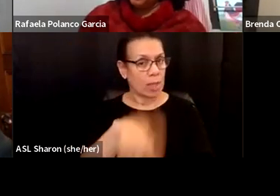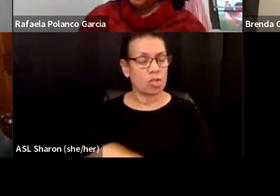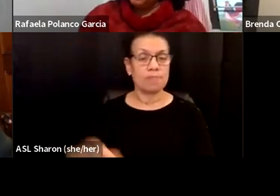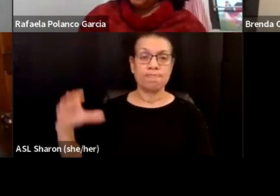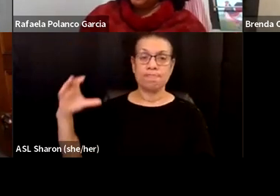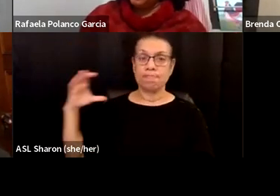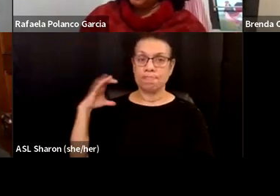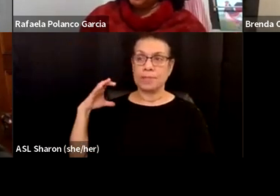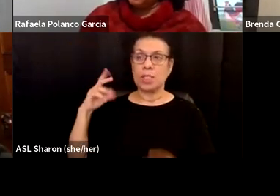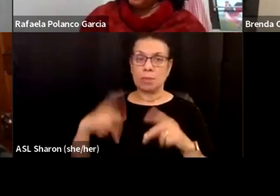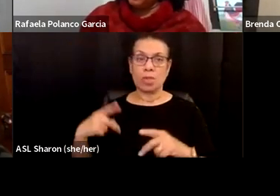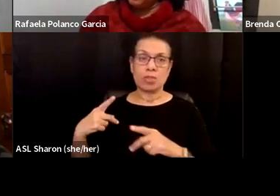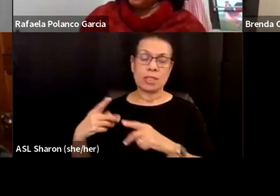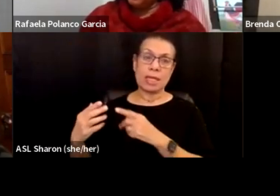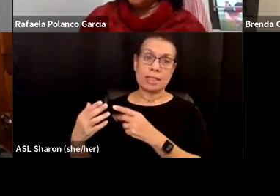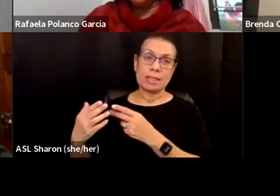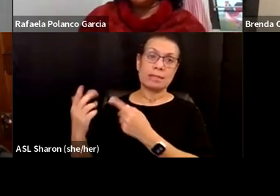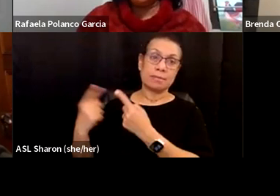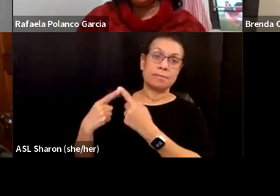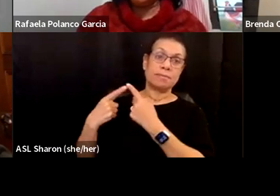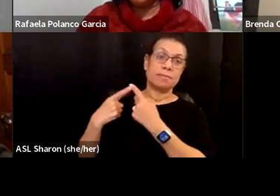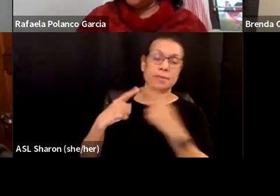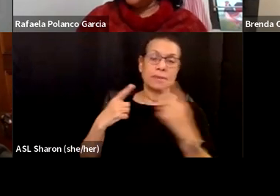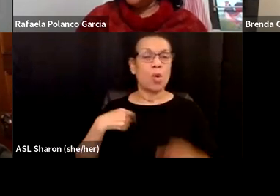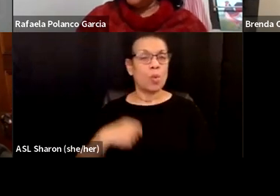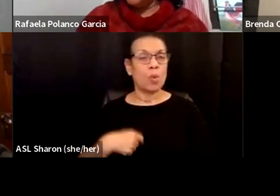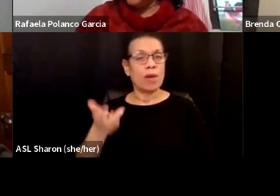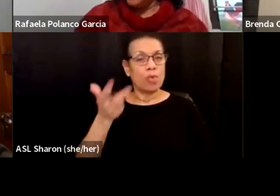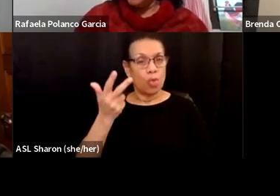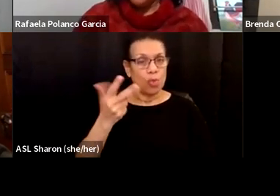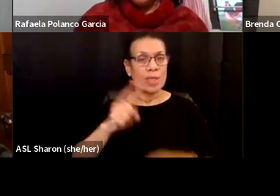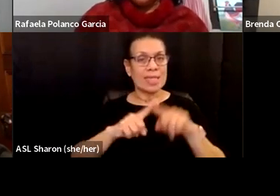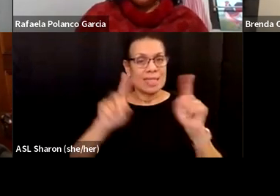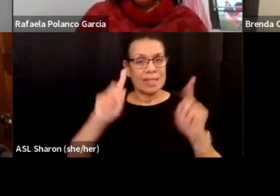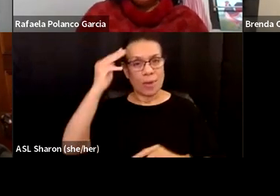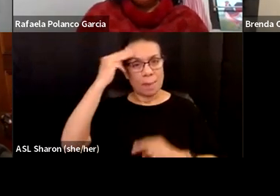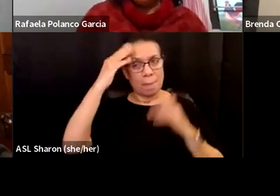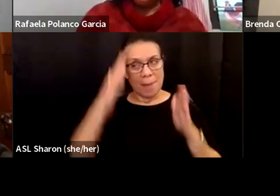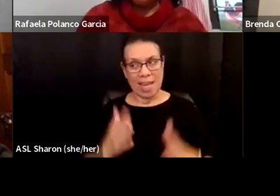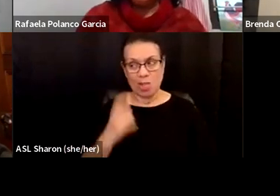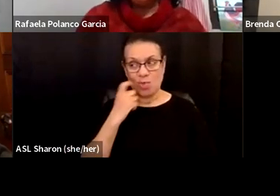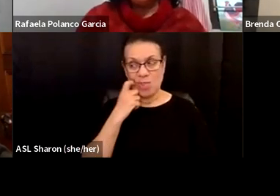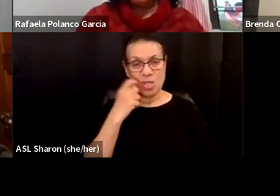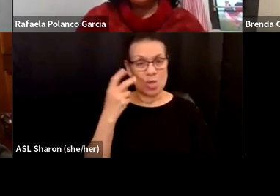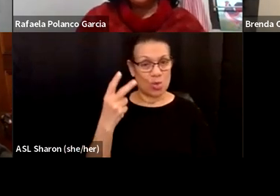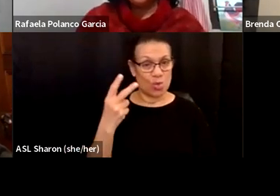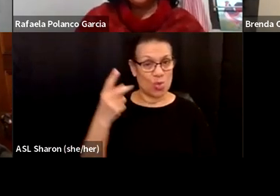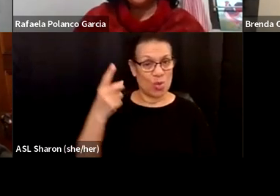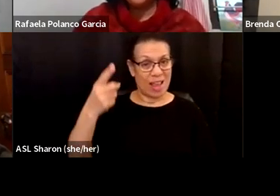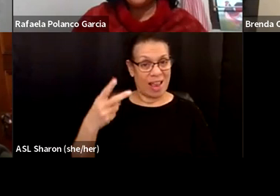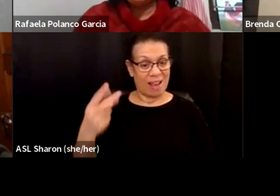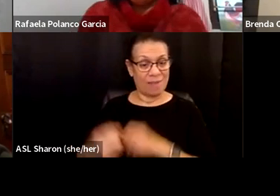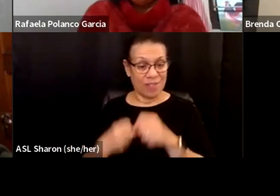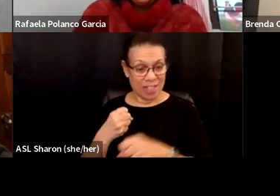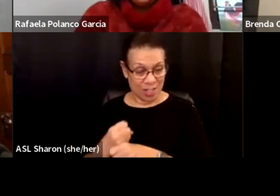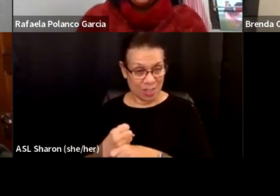constantly pressures us on as you know we've had three separate mayors in the past two and a half years um and